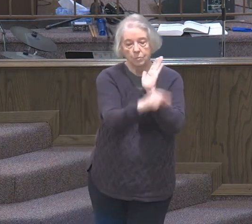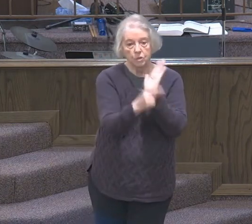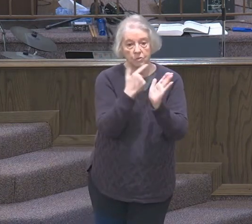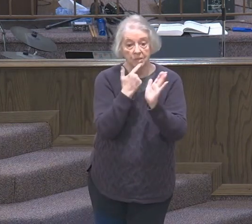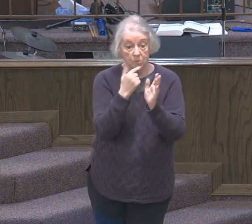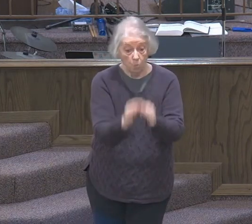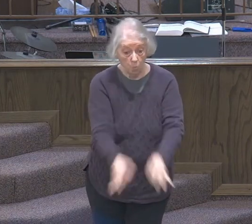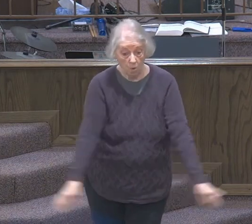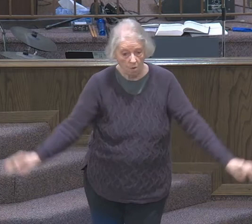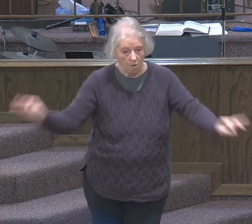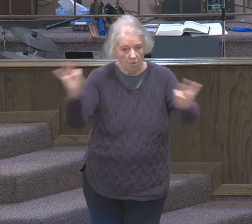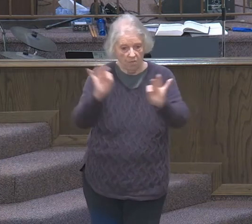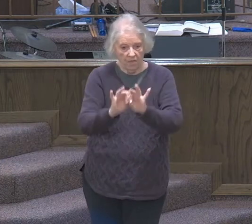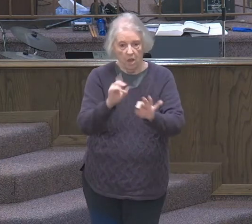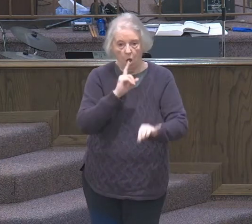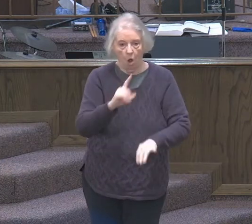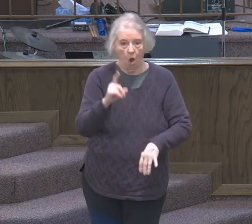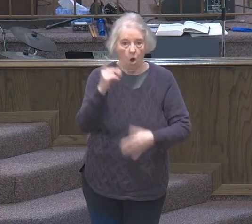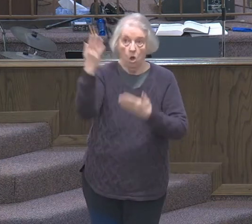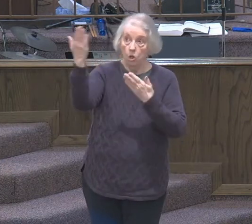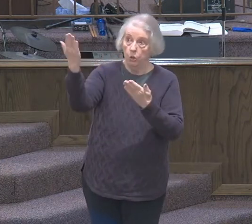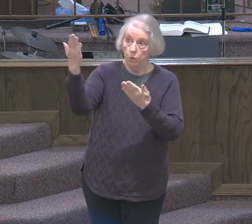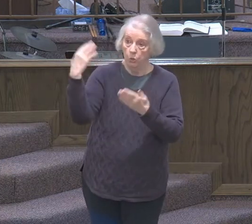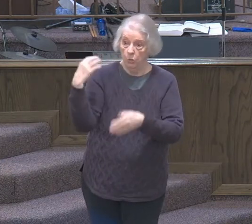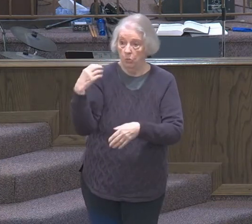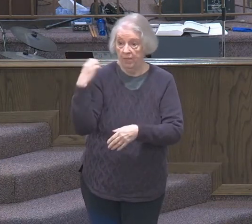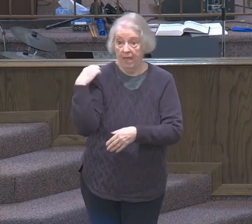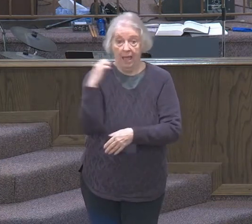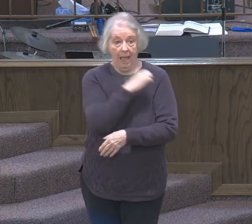paid the price. You did what was necessary